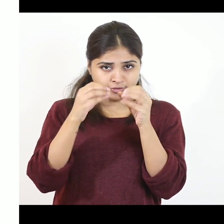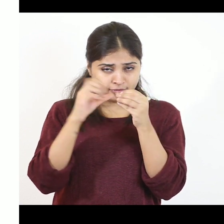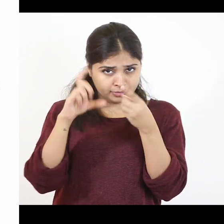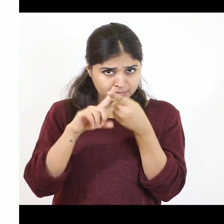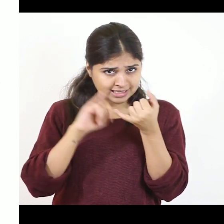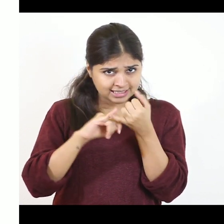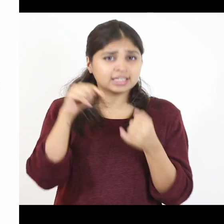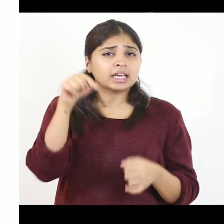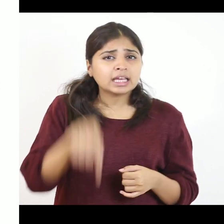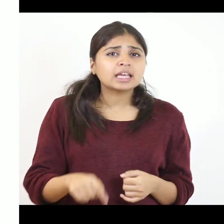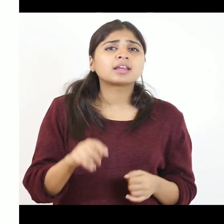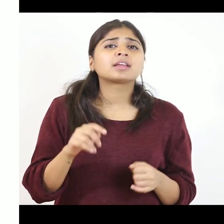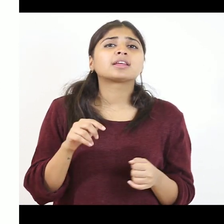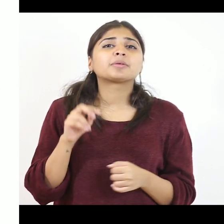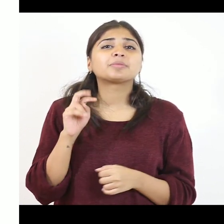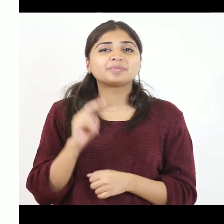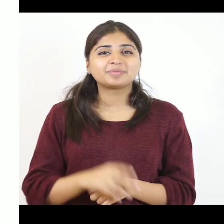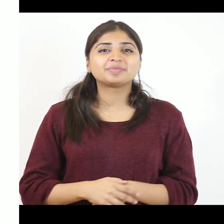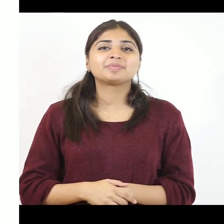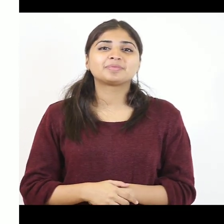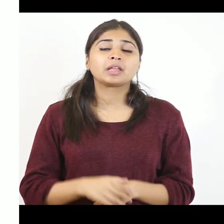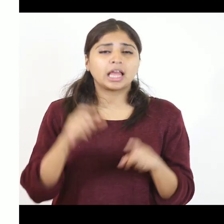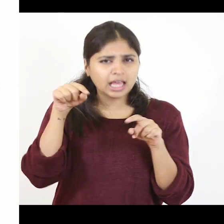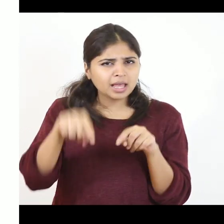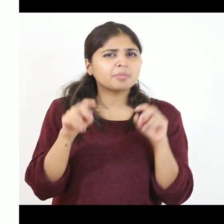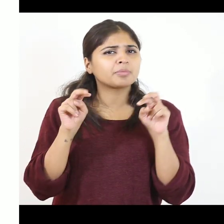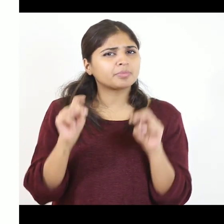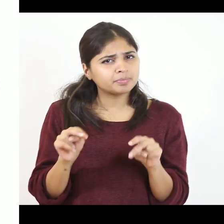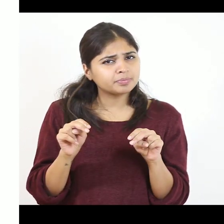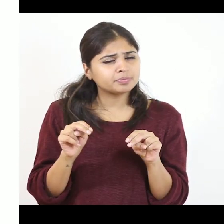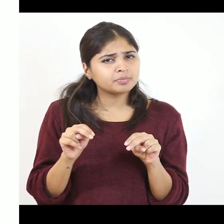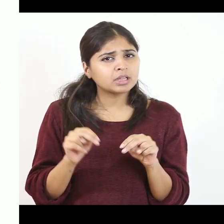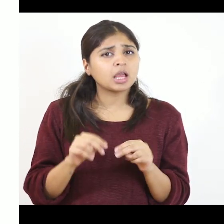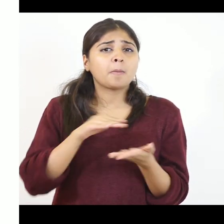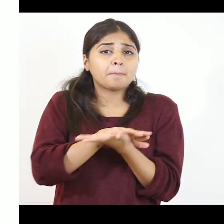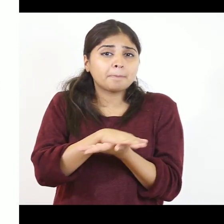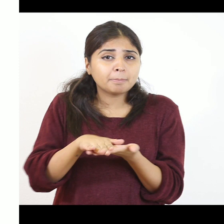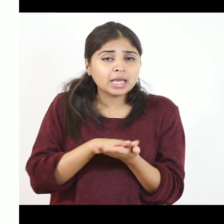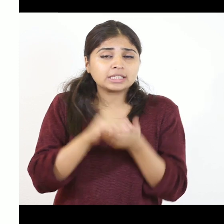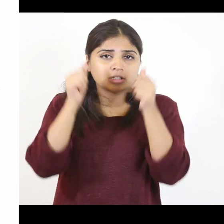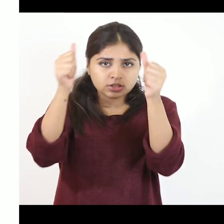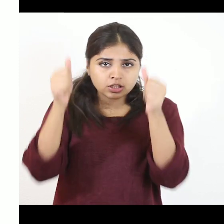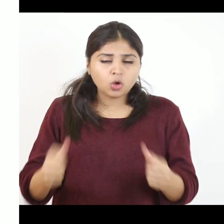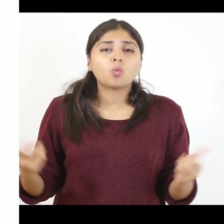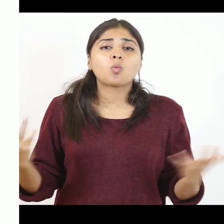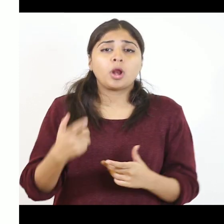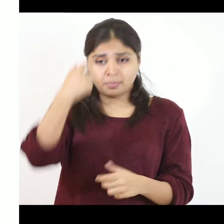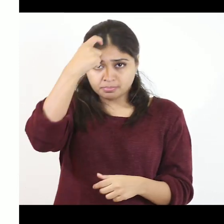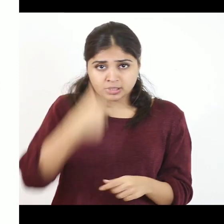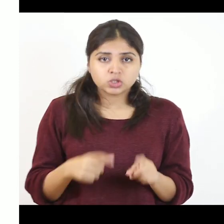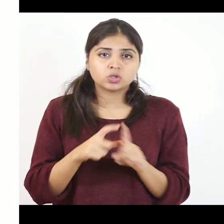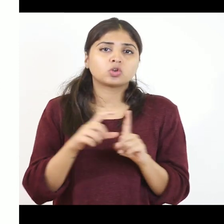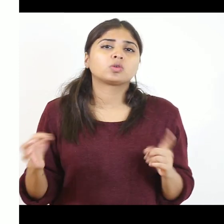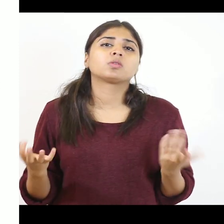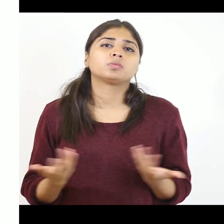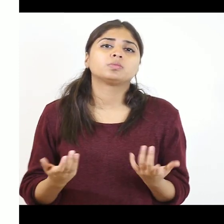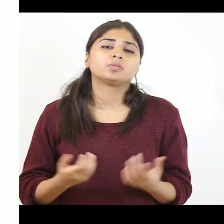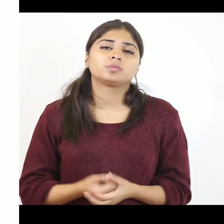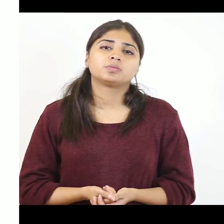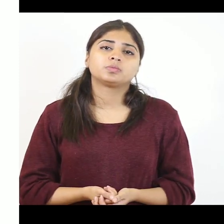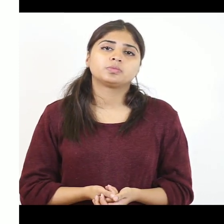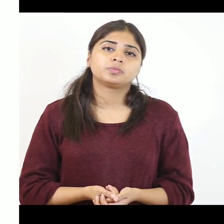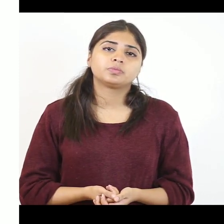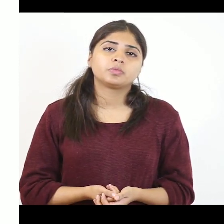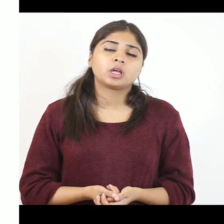Deliverables. Deliverables is the basic output of what a data entry operator does. It comprises of